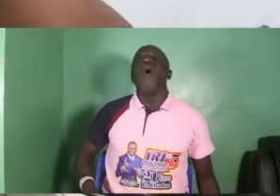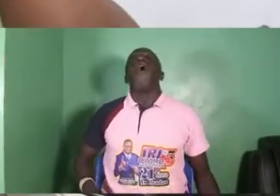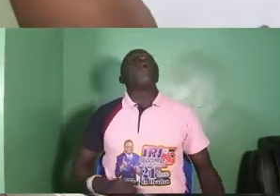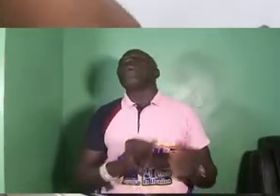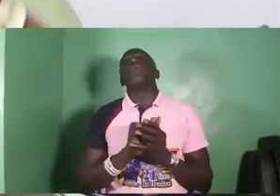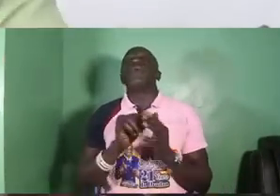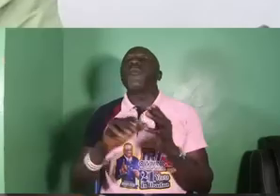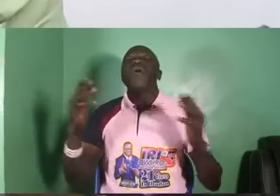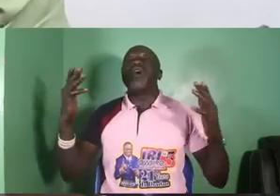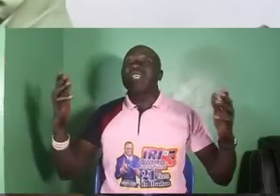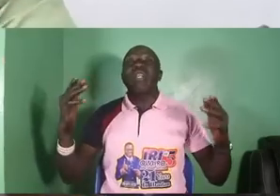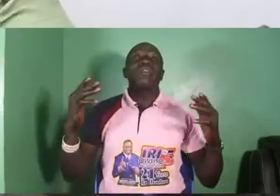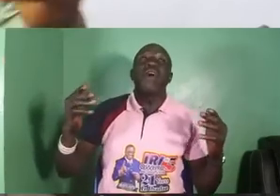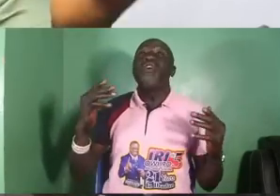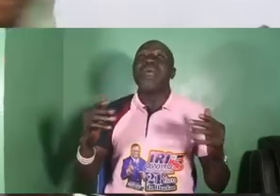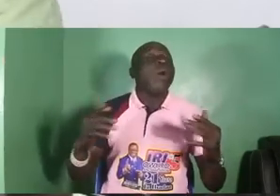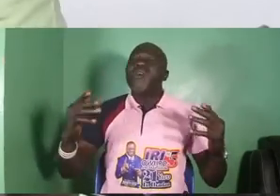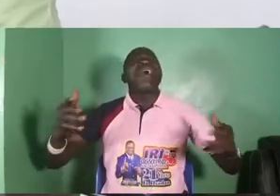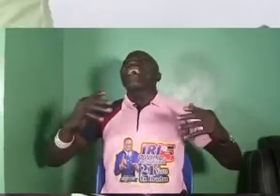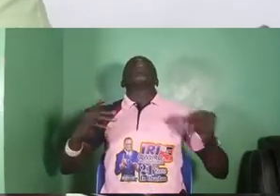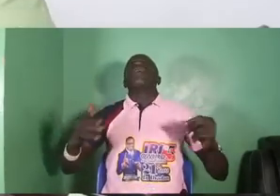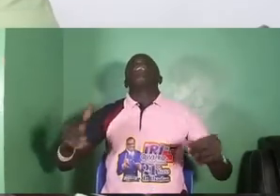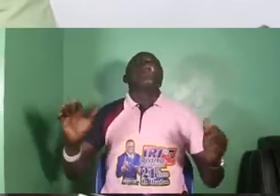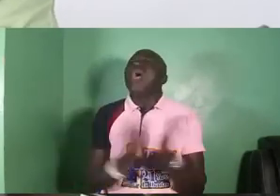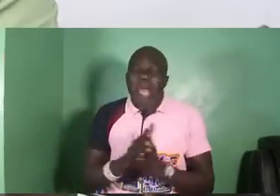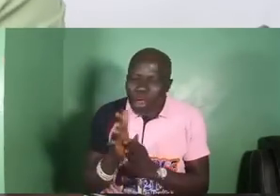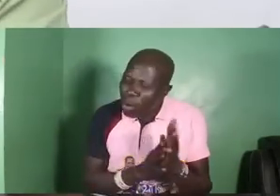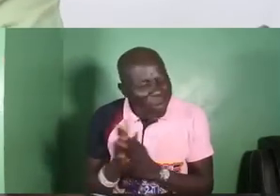Oh, God, yes. Oh, God, yes.